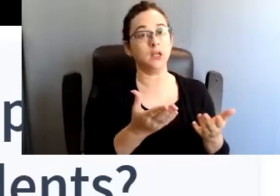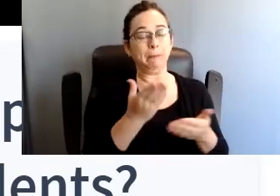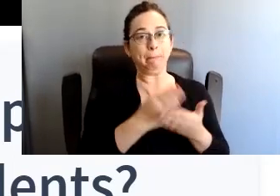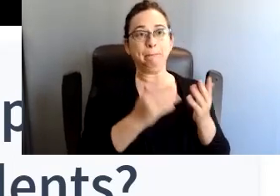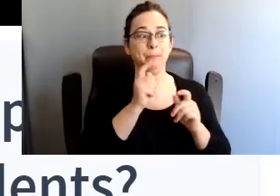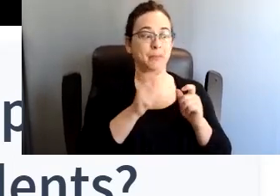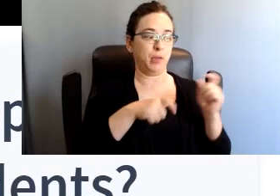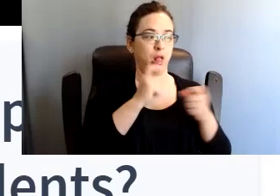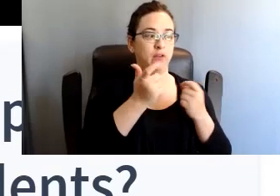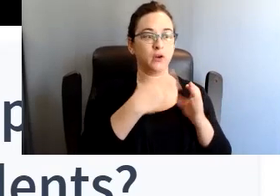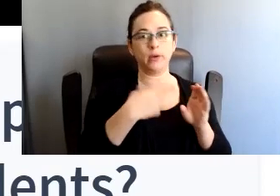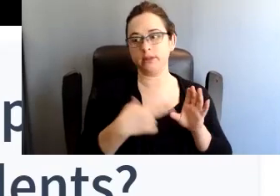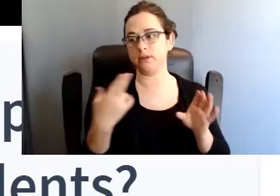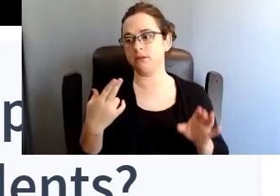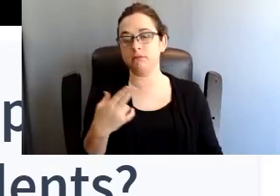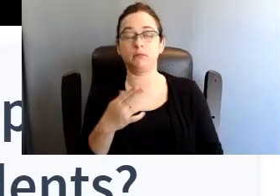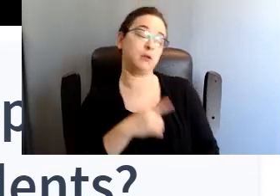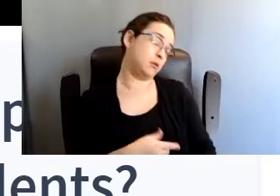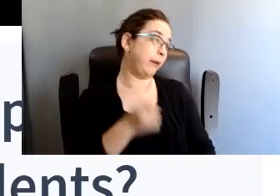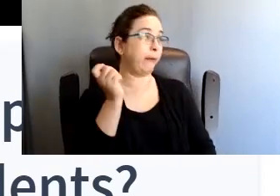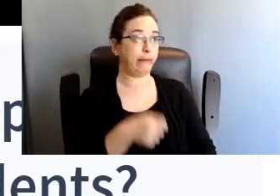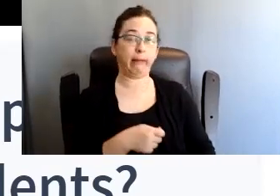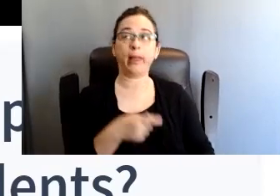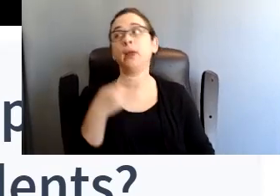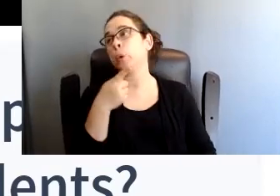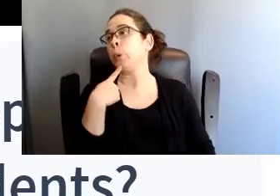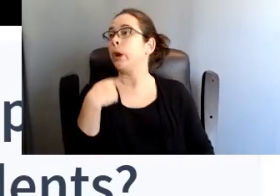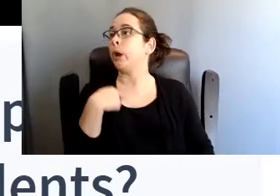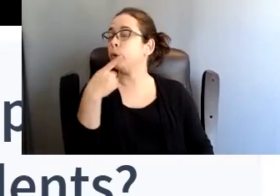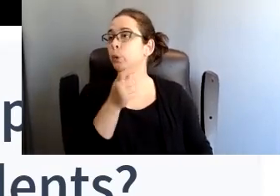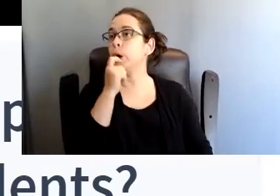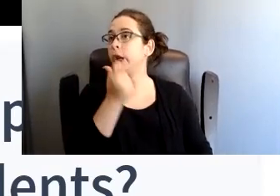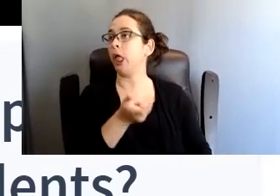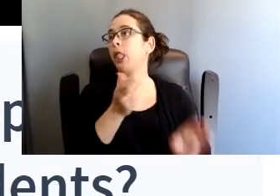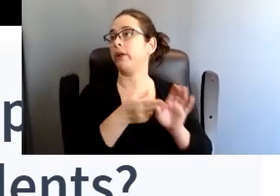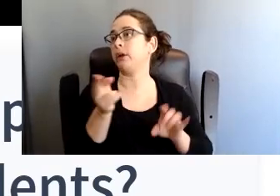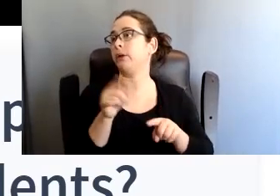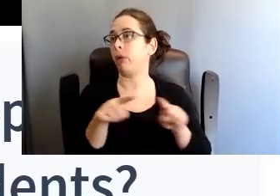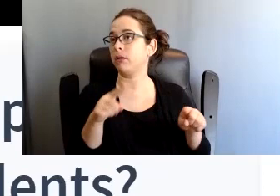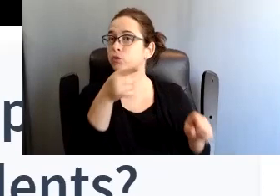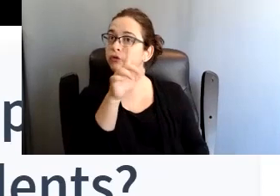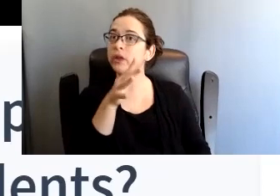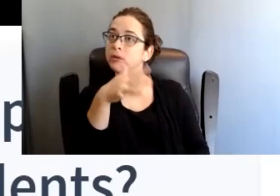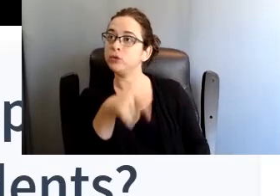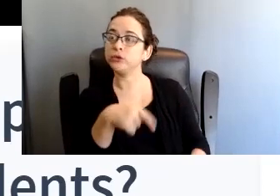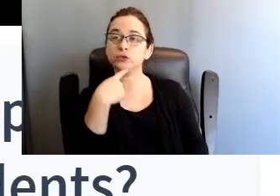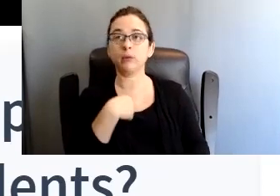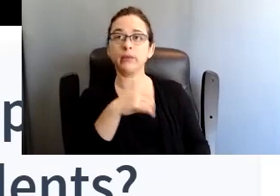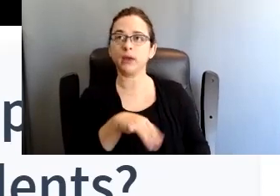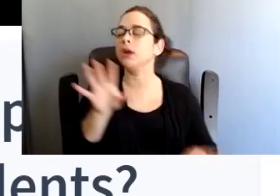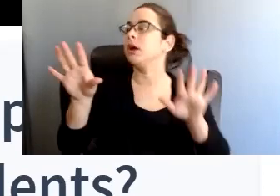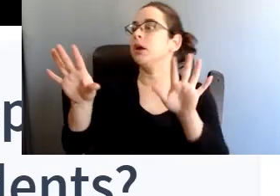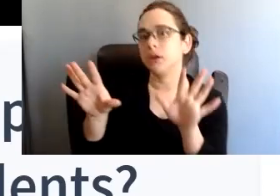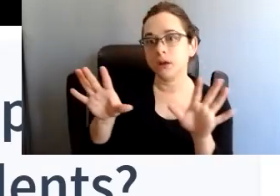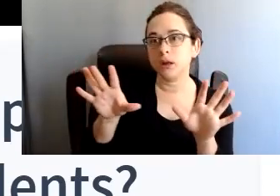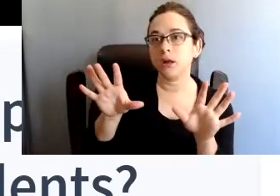me you're not going nowhere. And I'm like, look, I don't know what's gonna happen to me. God forbid, I don't know. I could be here today, not tomorrow. But what I do know is I'm going to help